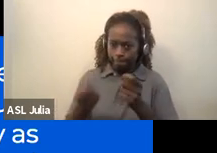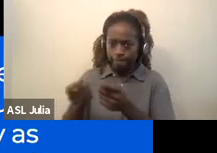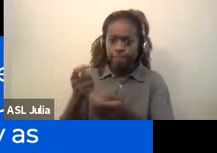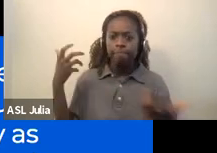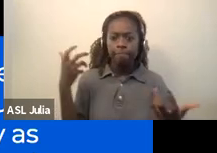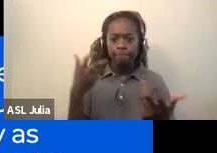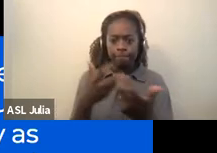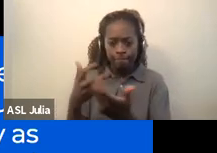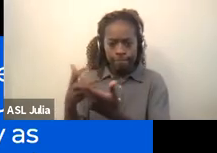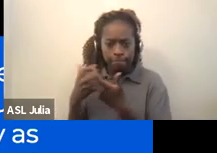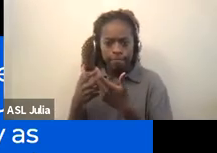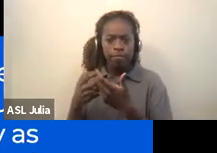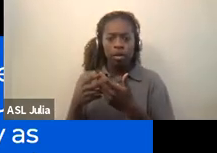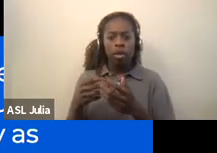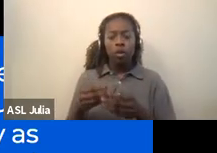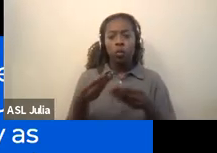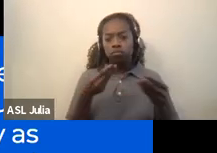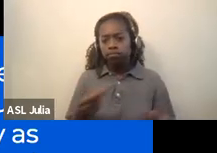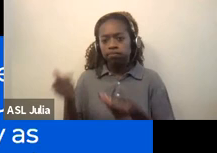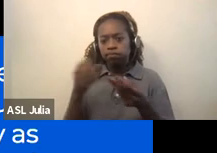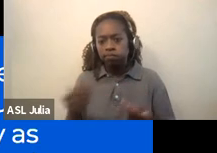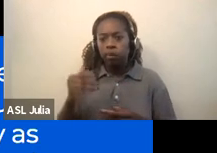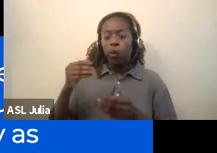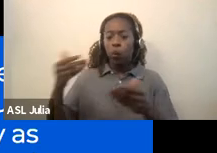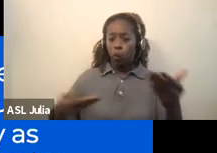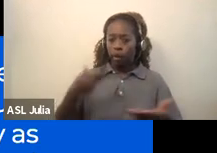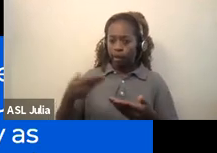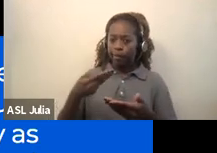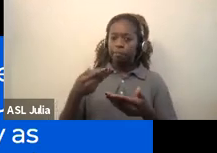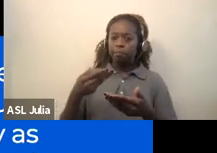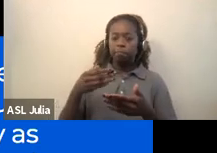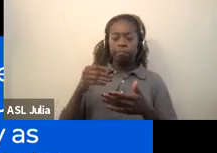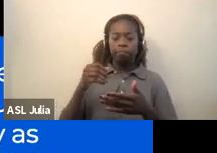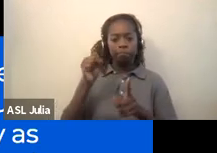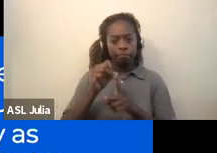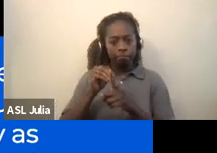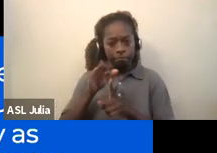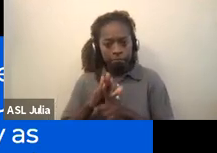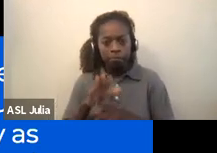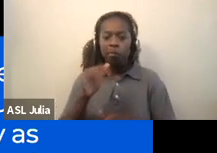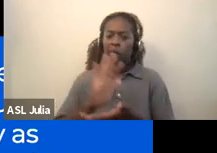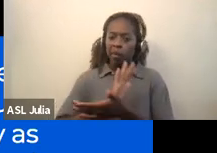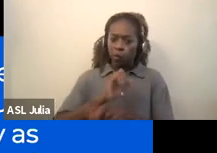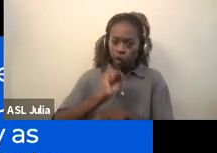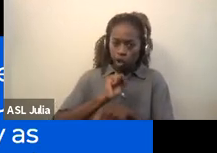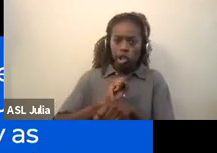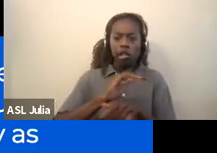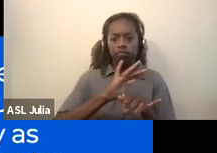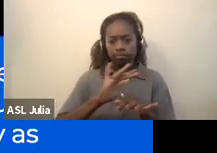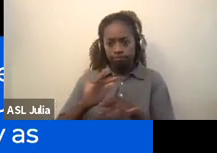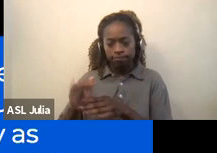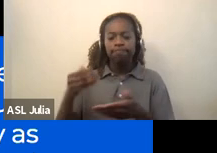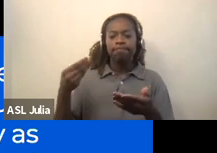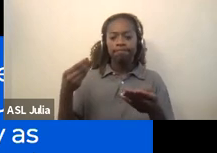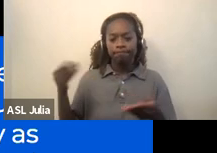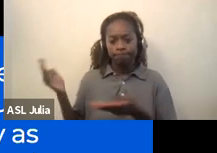sessions and processing of paperwork to move candidates through quickly for our custodial staff the remaining vacancies are